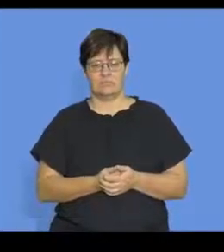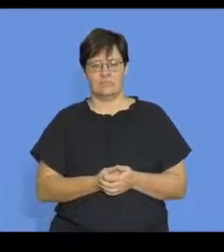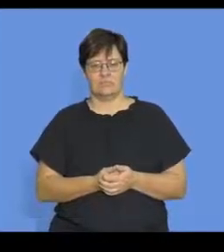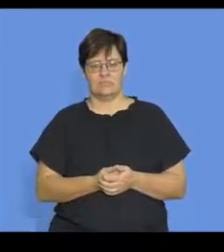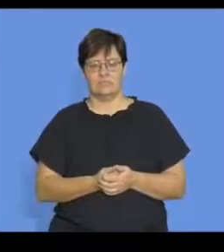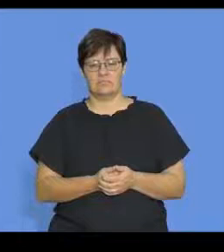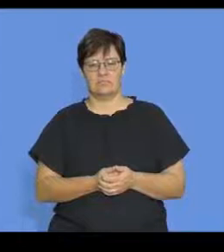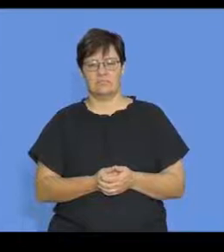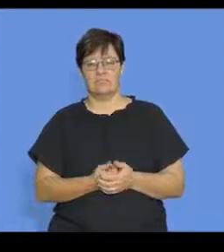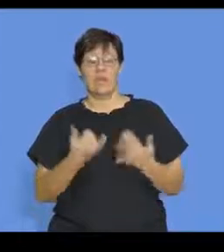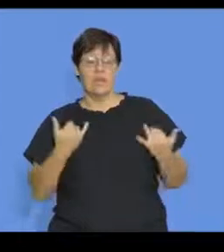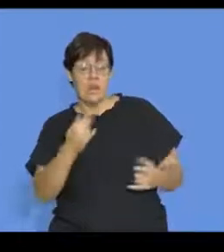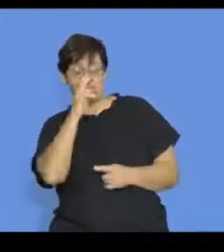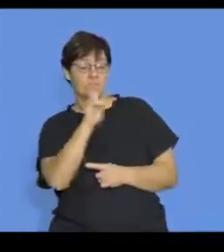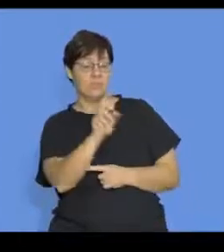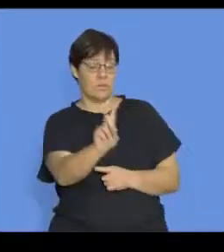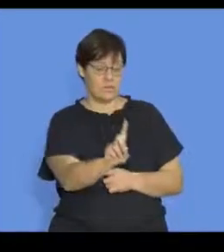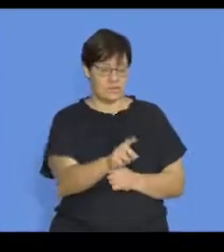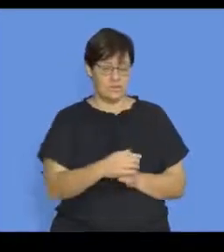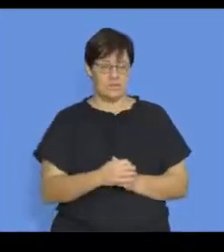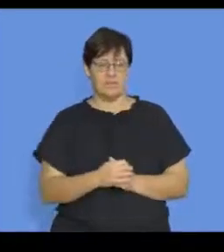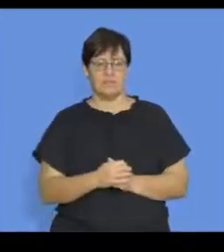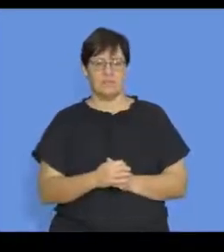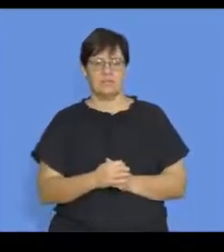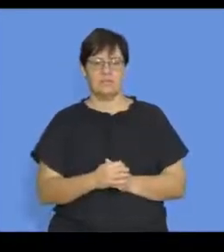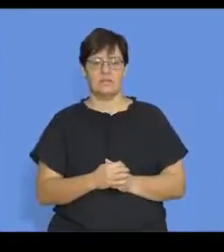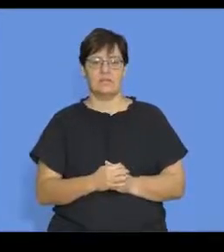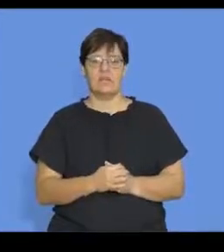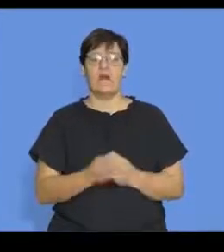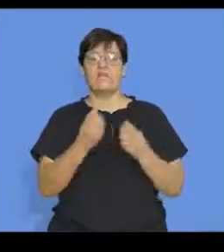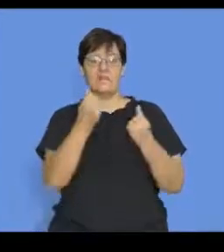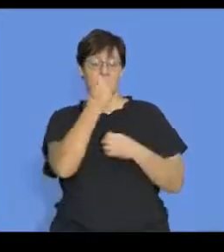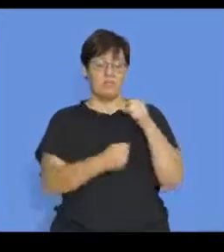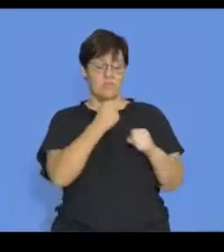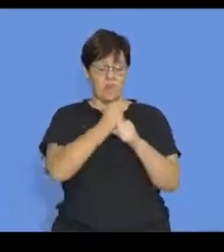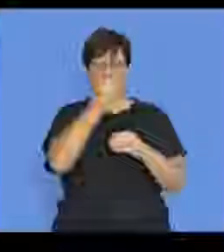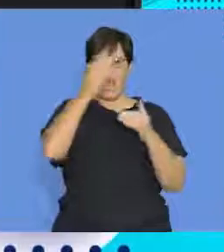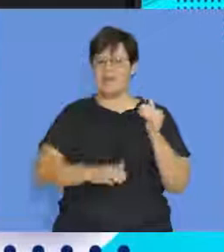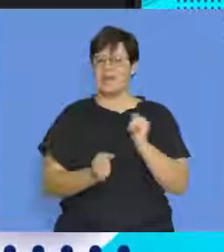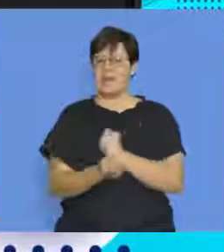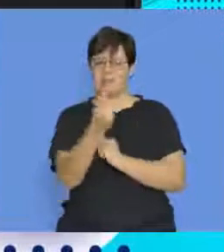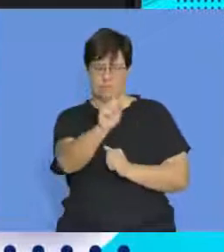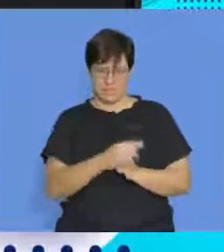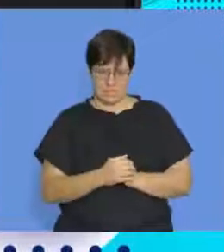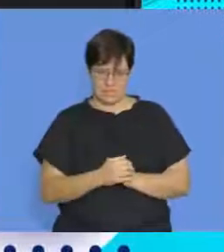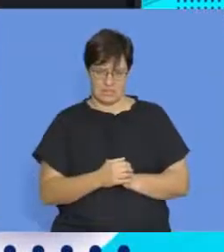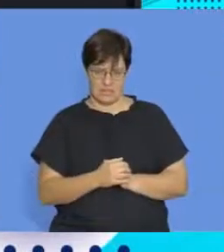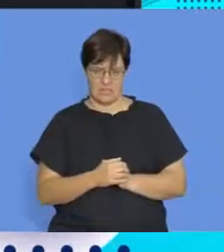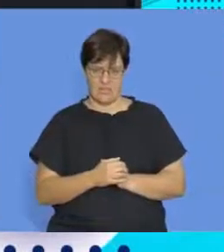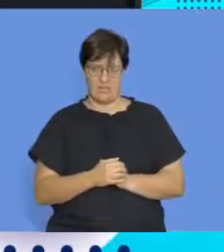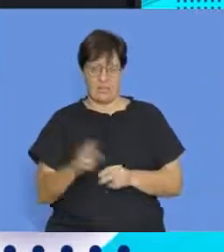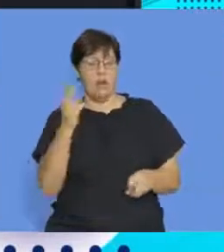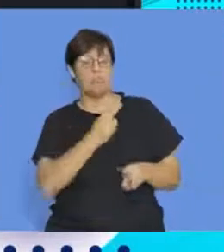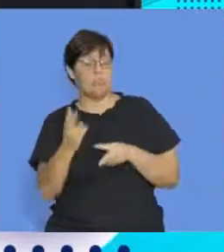Right, so let's now look at what happens at the end of the financial year when you're doing or